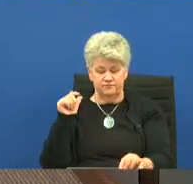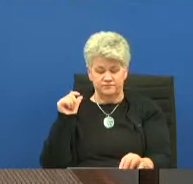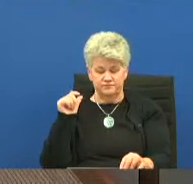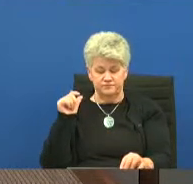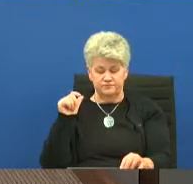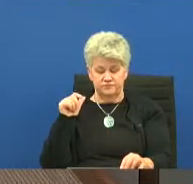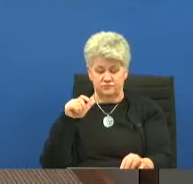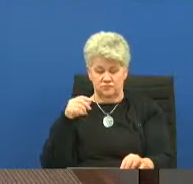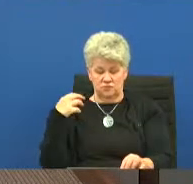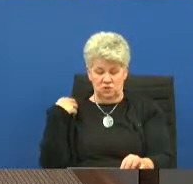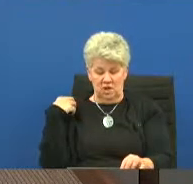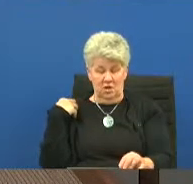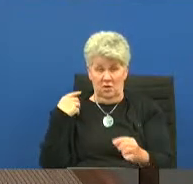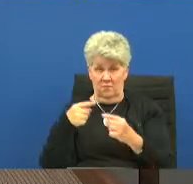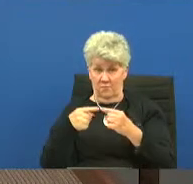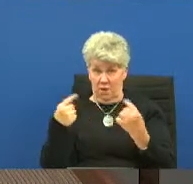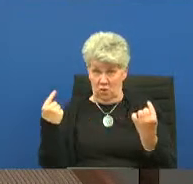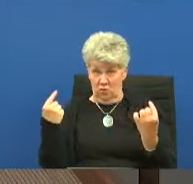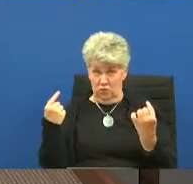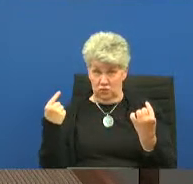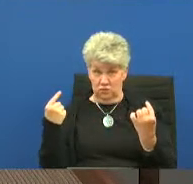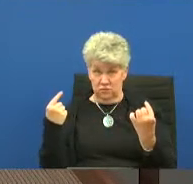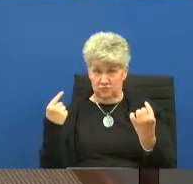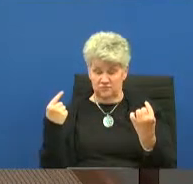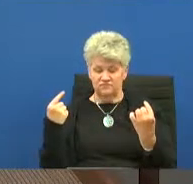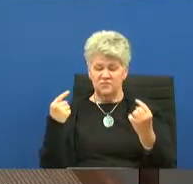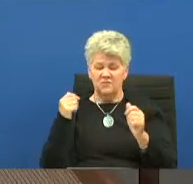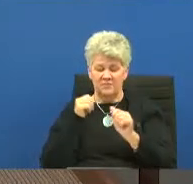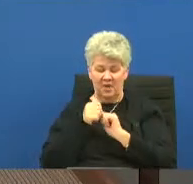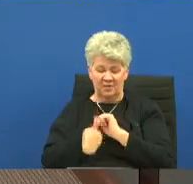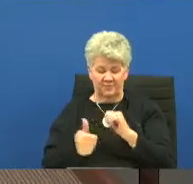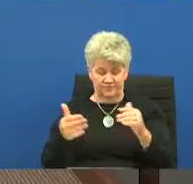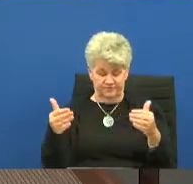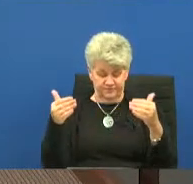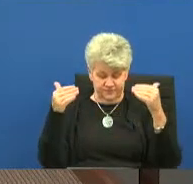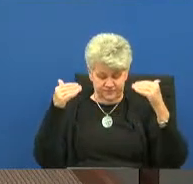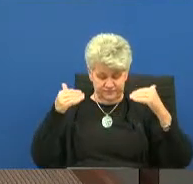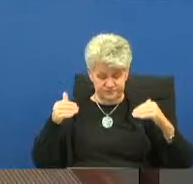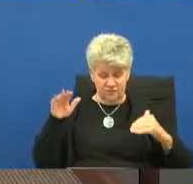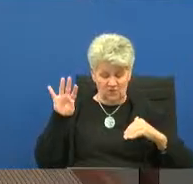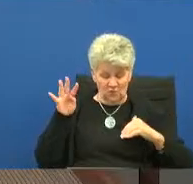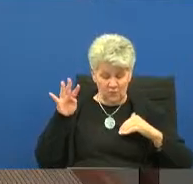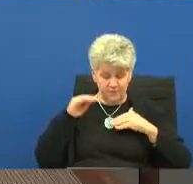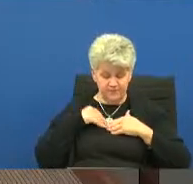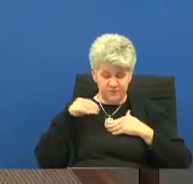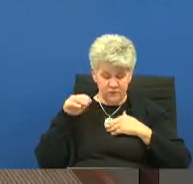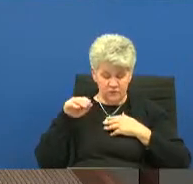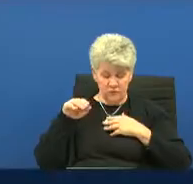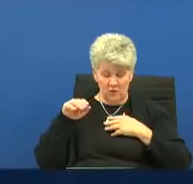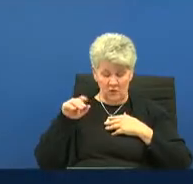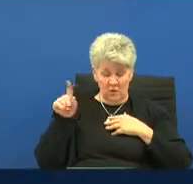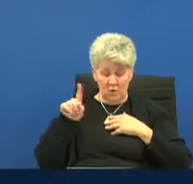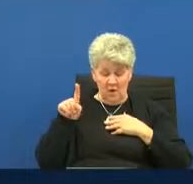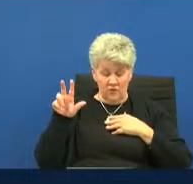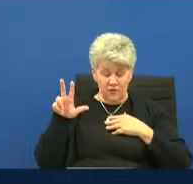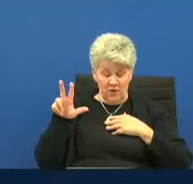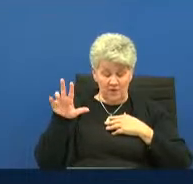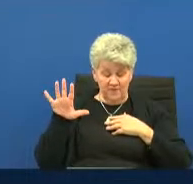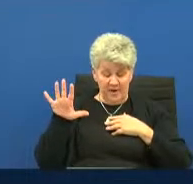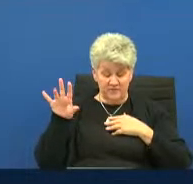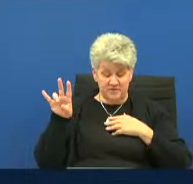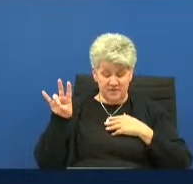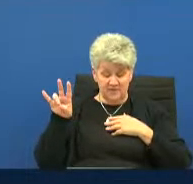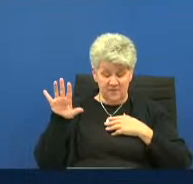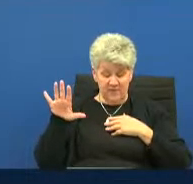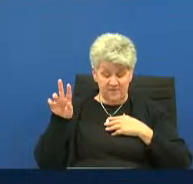Second by the chair. Any opposition? Motion carries. Item number 4, case 3324, 3575